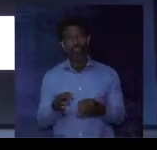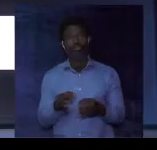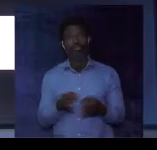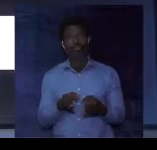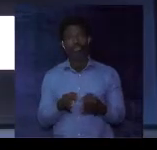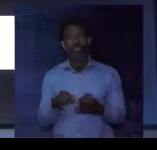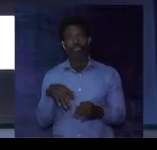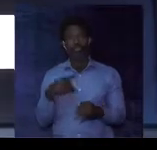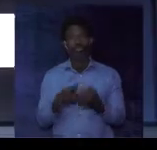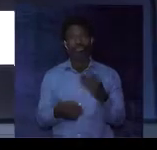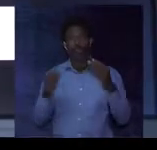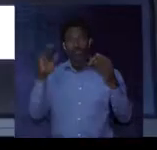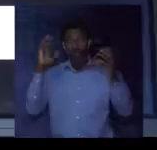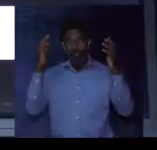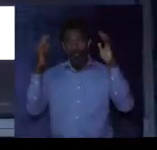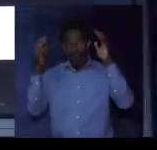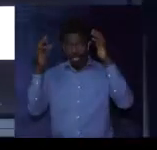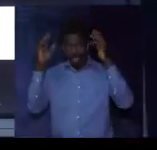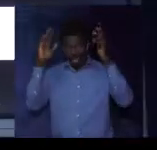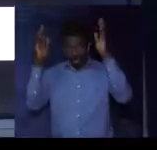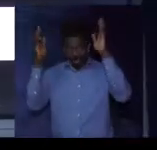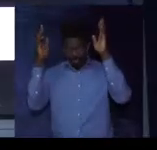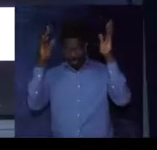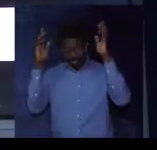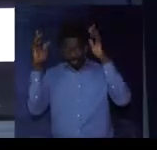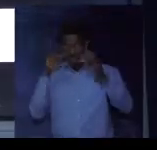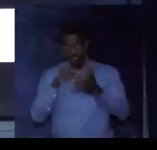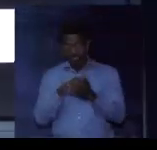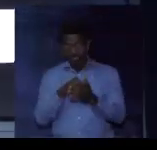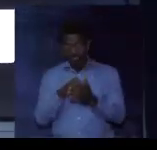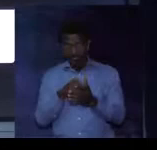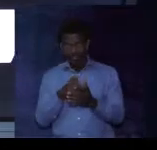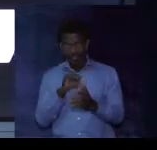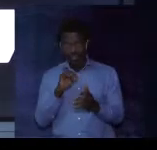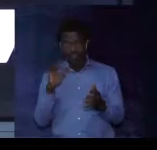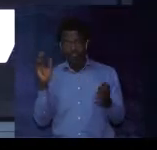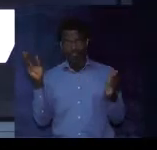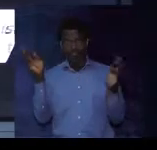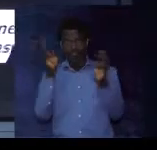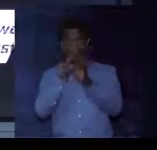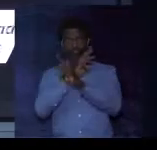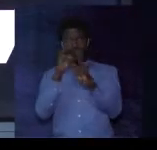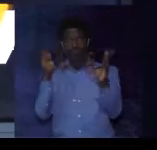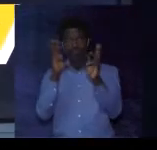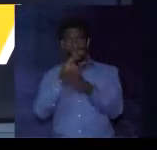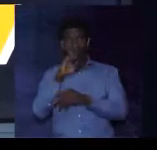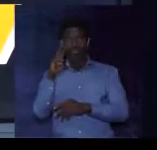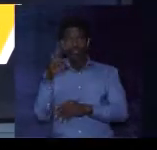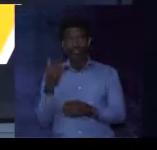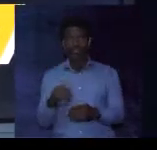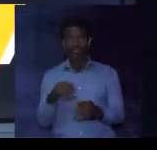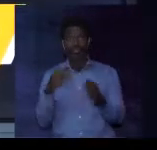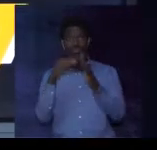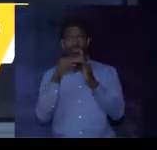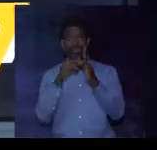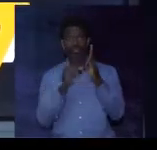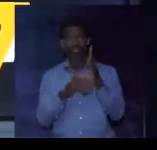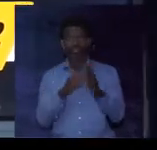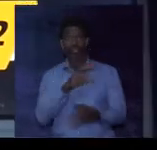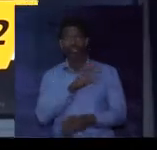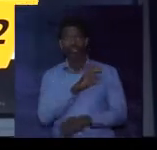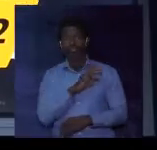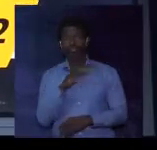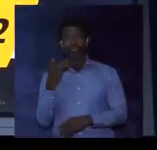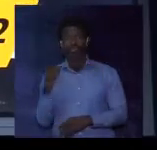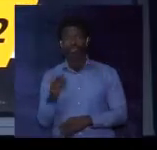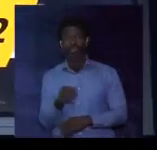to define what the weather is, and secondly, you should be able to list